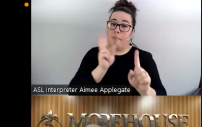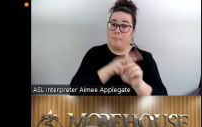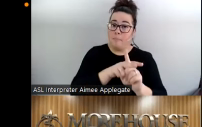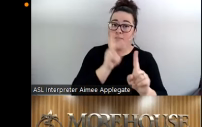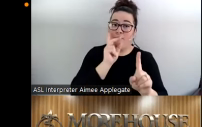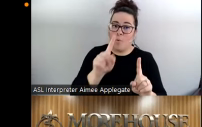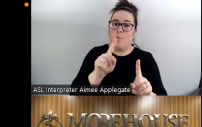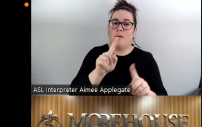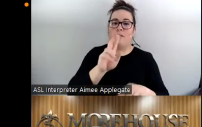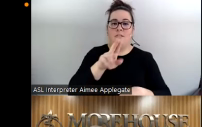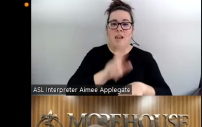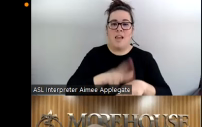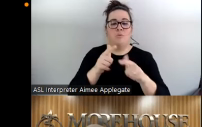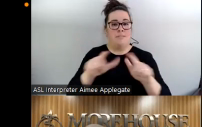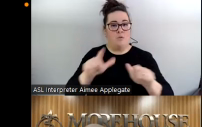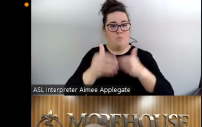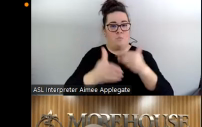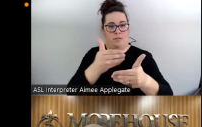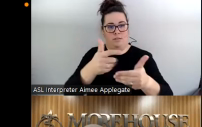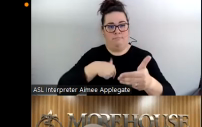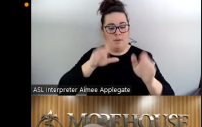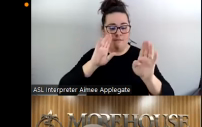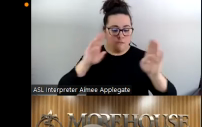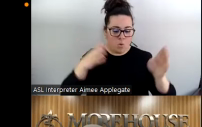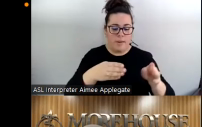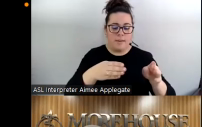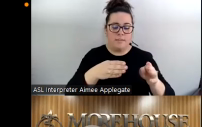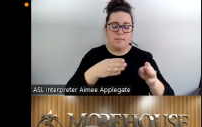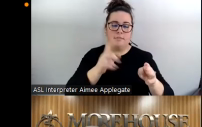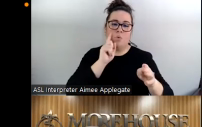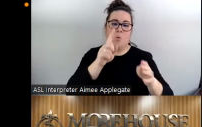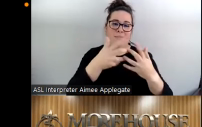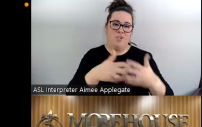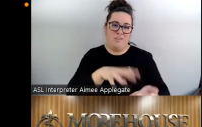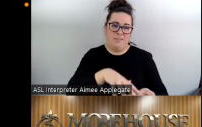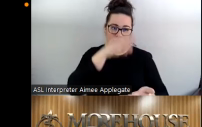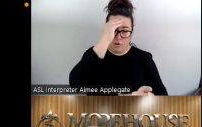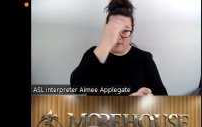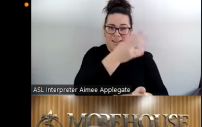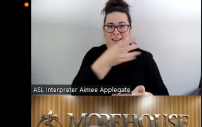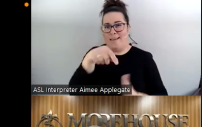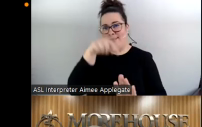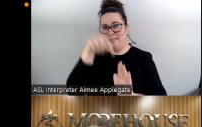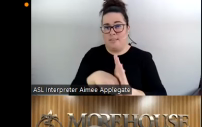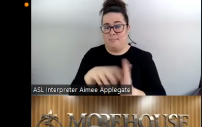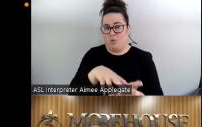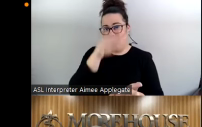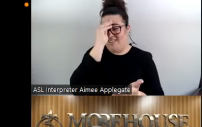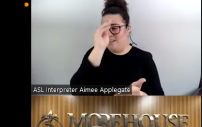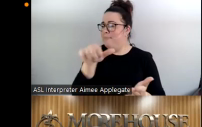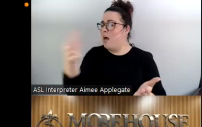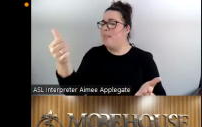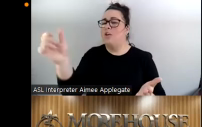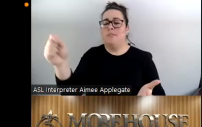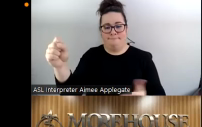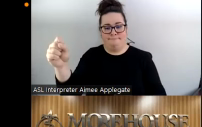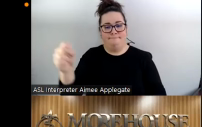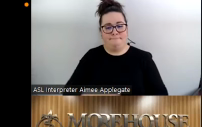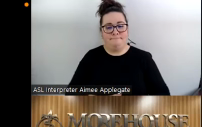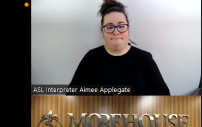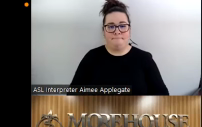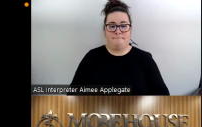be focusing on that are based primarily on machine learning as well as deep learning. But of course, there are others. So if we're going to take a step